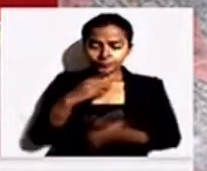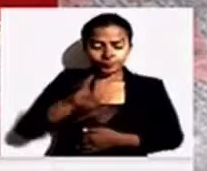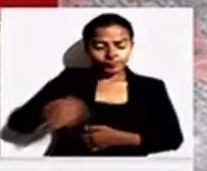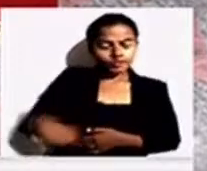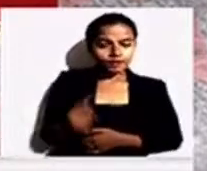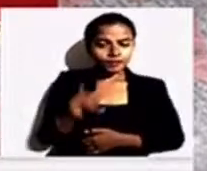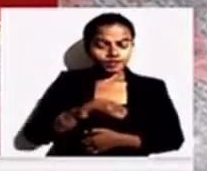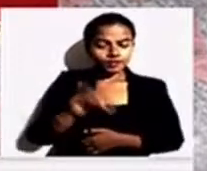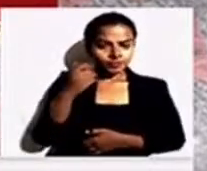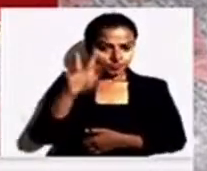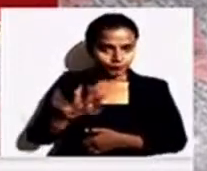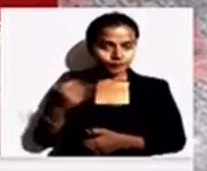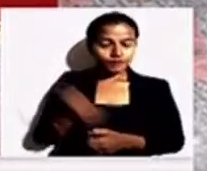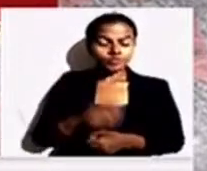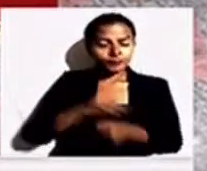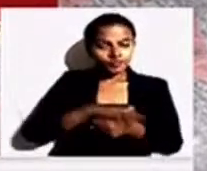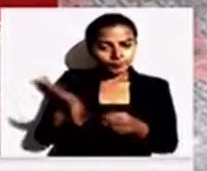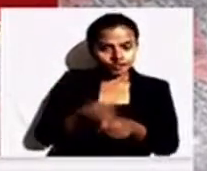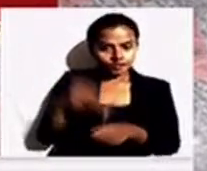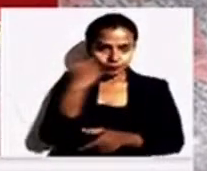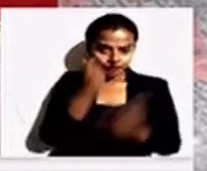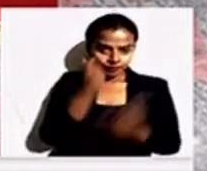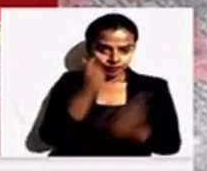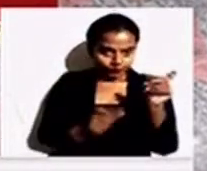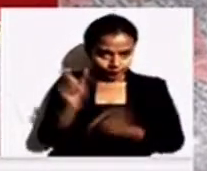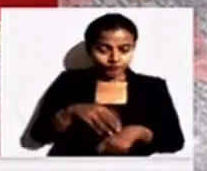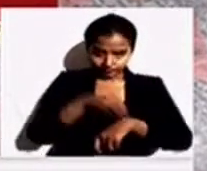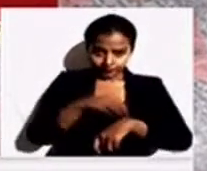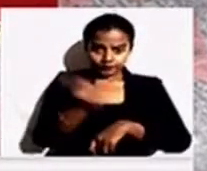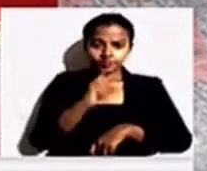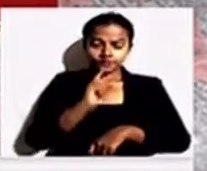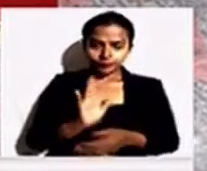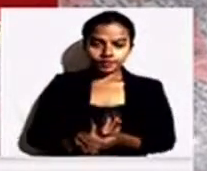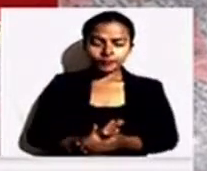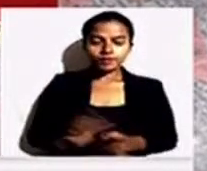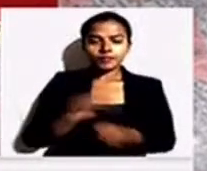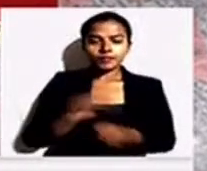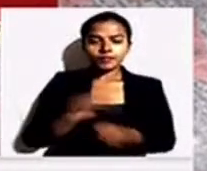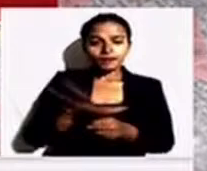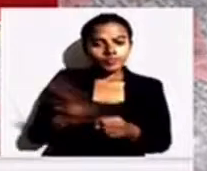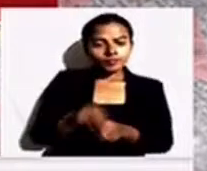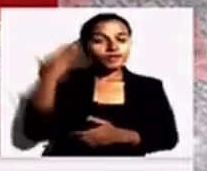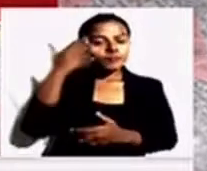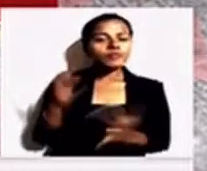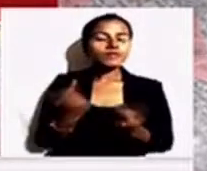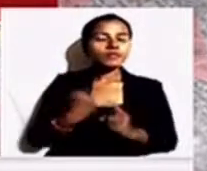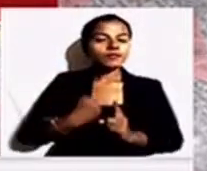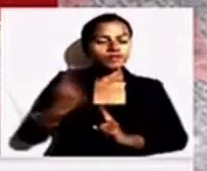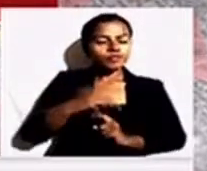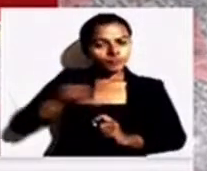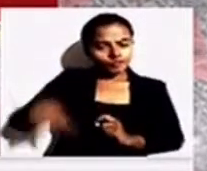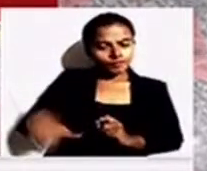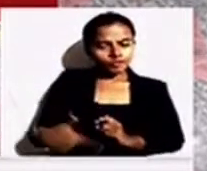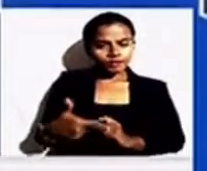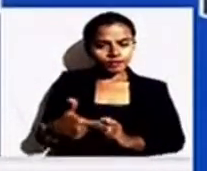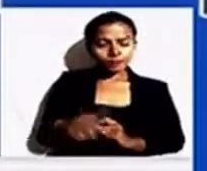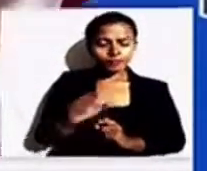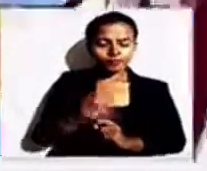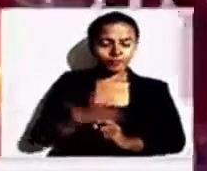patients continue to receive treatment. The COVID-19 death toll in the country stands at 124.